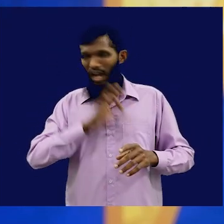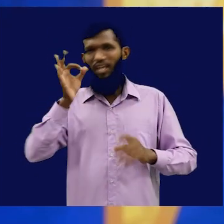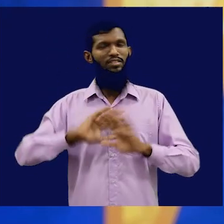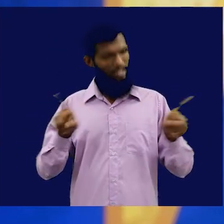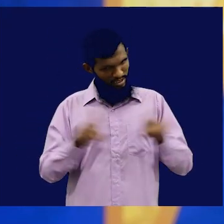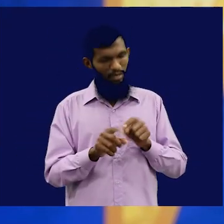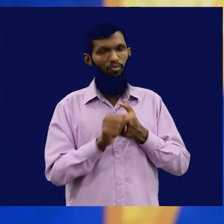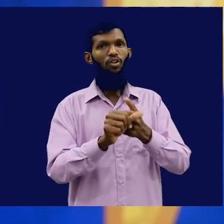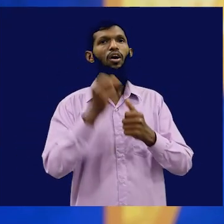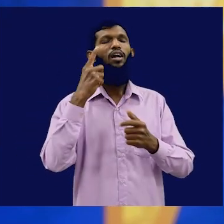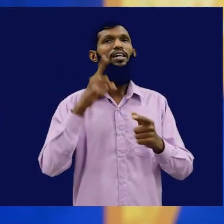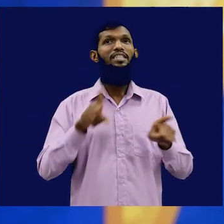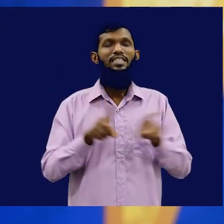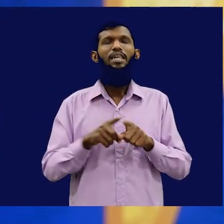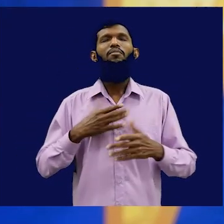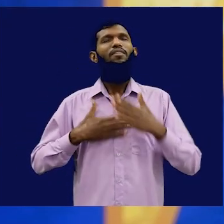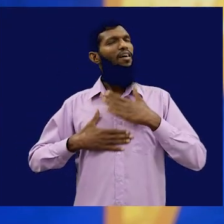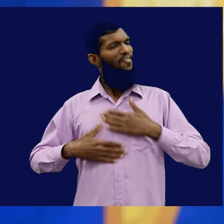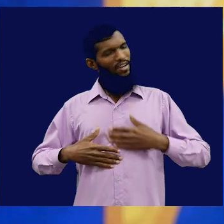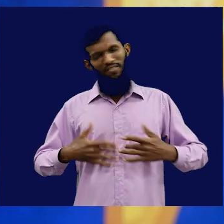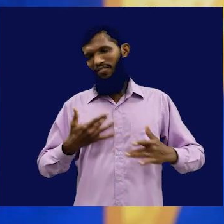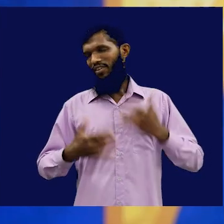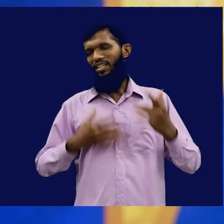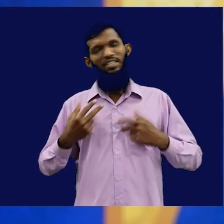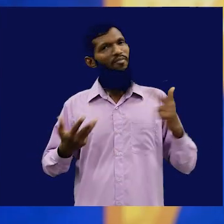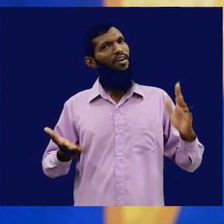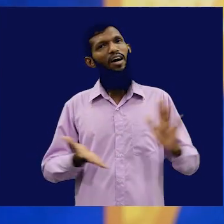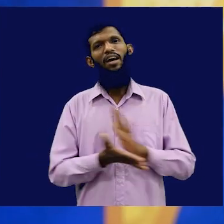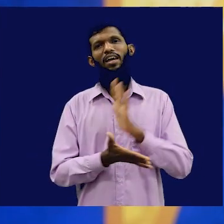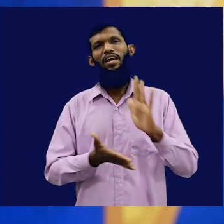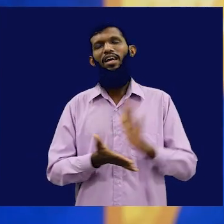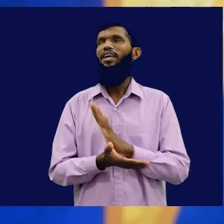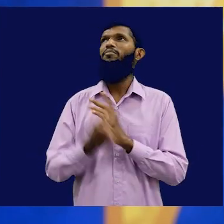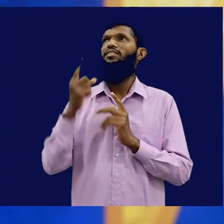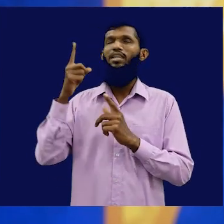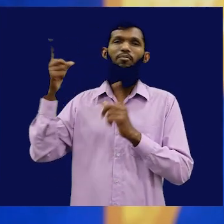and happiness, and this joy cannot be known by anyone